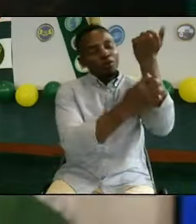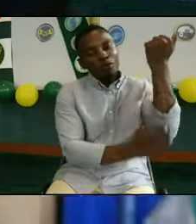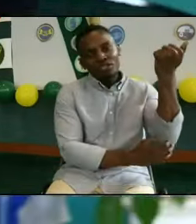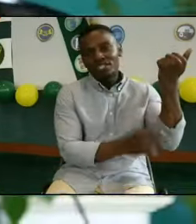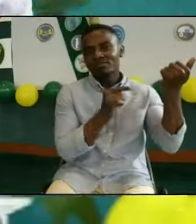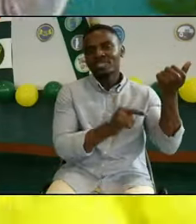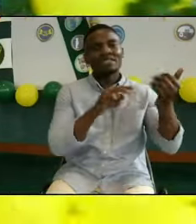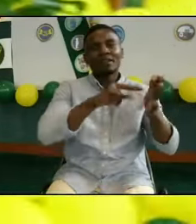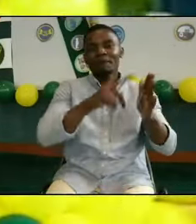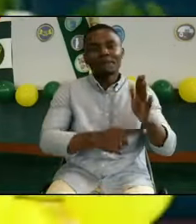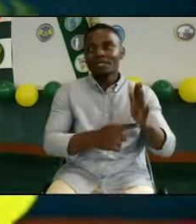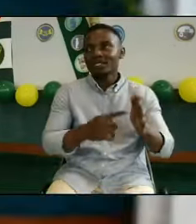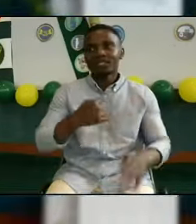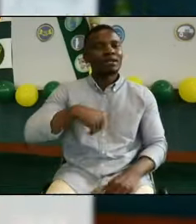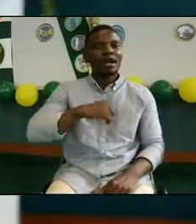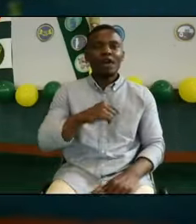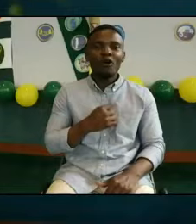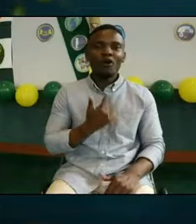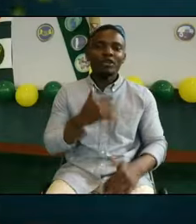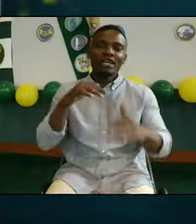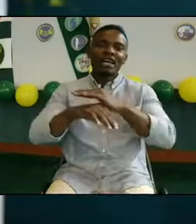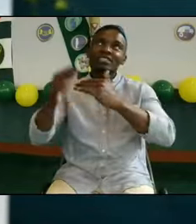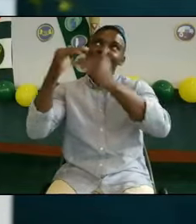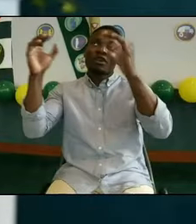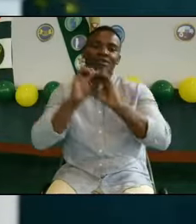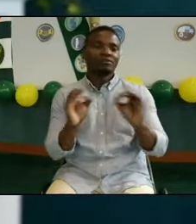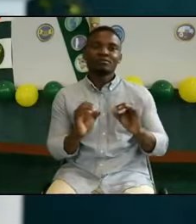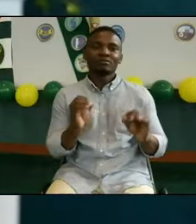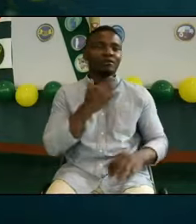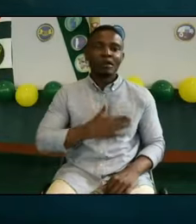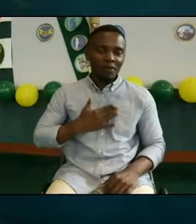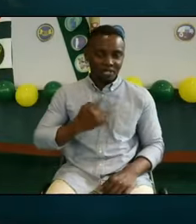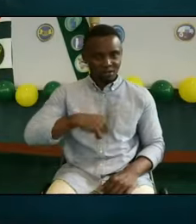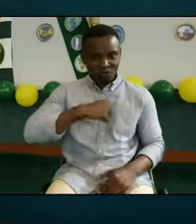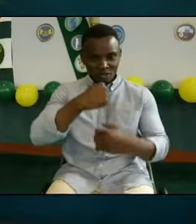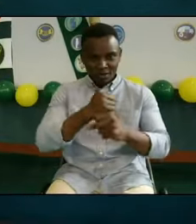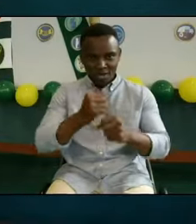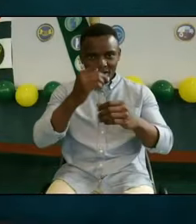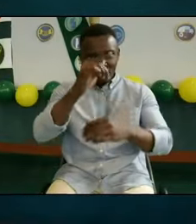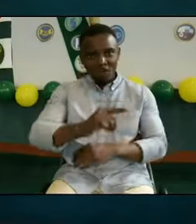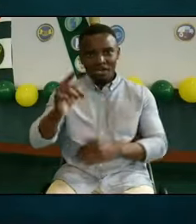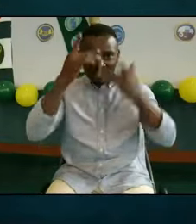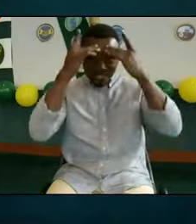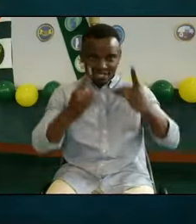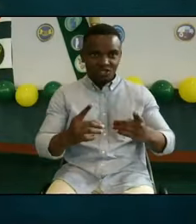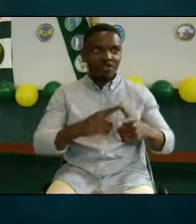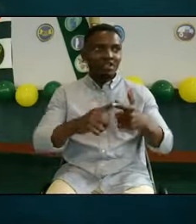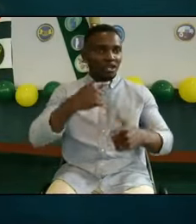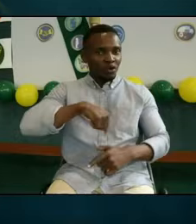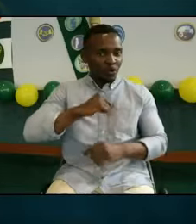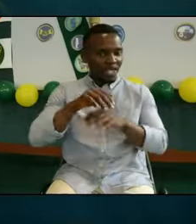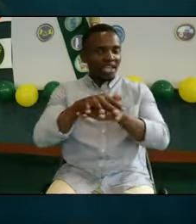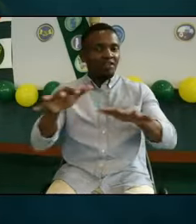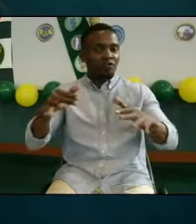our religion. Poverty is not part of Adventism. Let us rise and take the right decision so that we can give great influence to